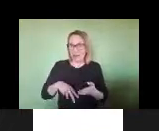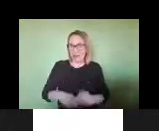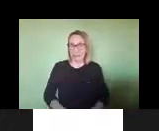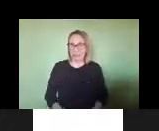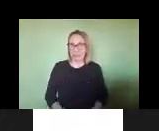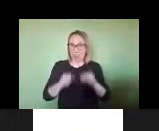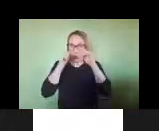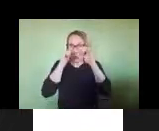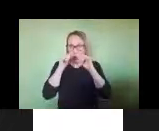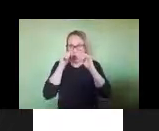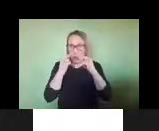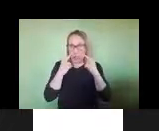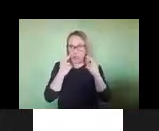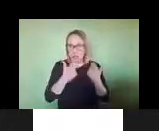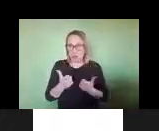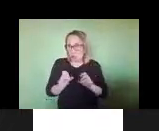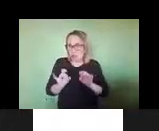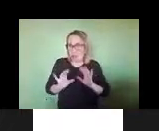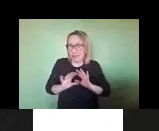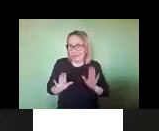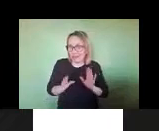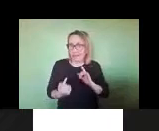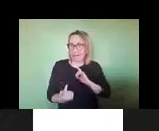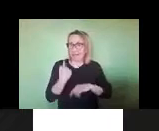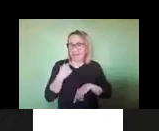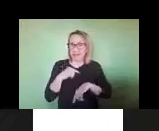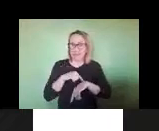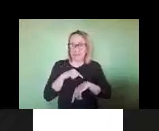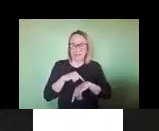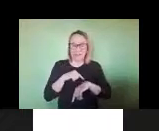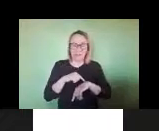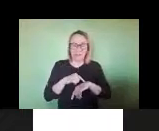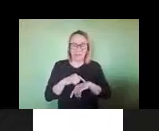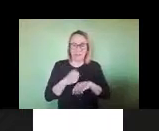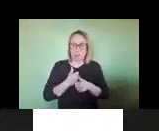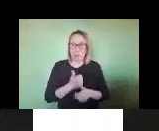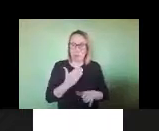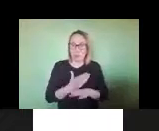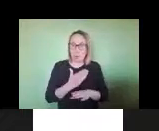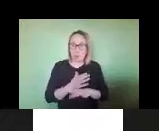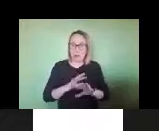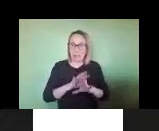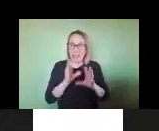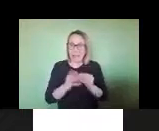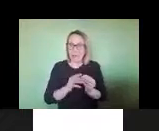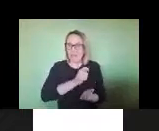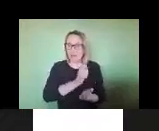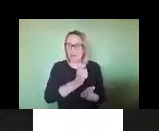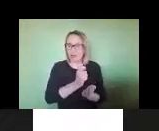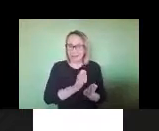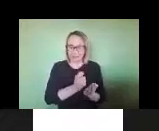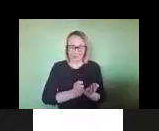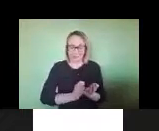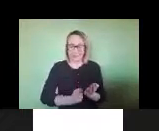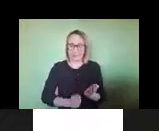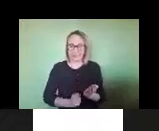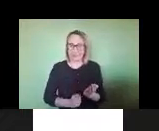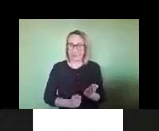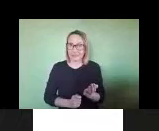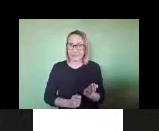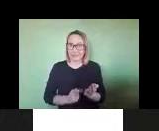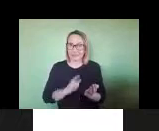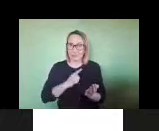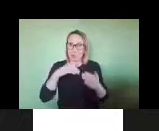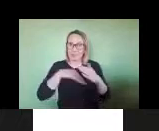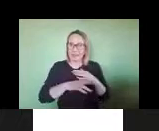Google. But my last job was a support worker for a long time, and everything was handwritten, as you know, with communications and left for the next